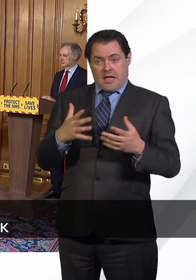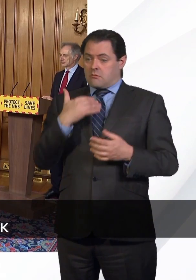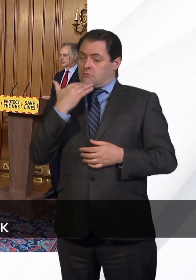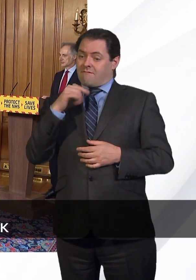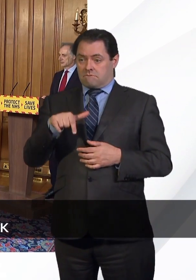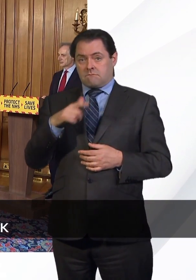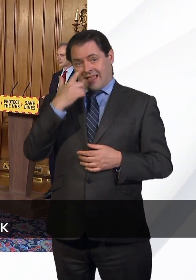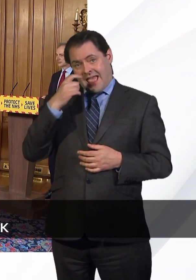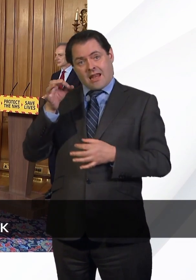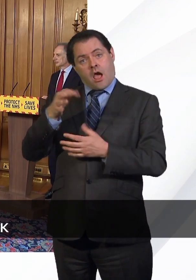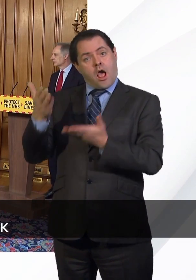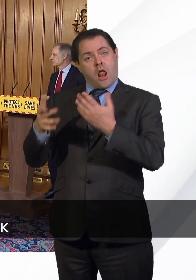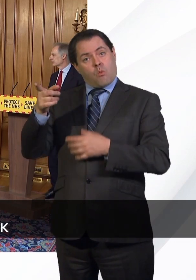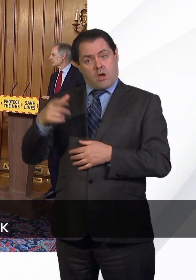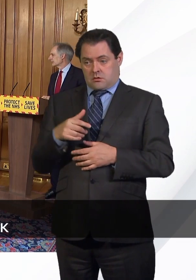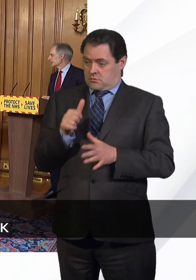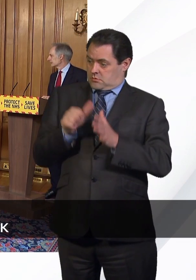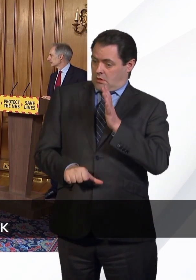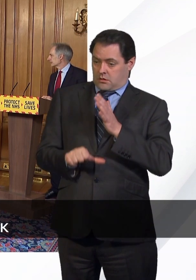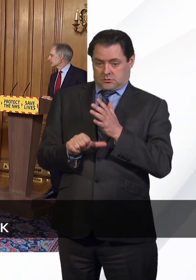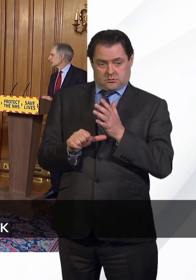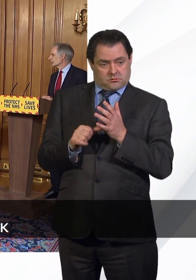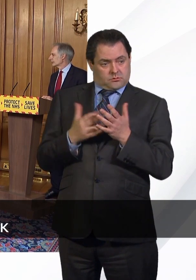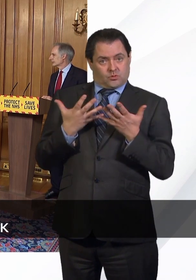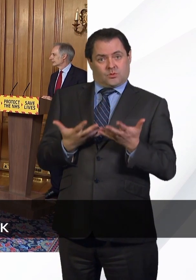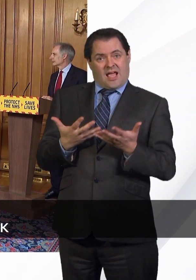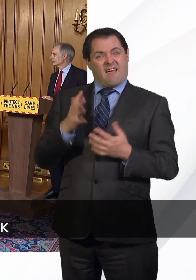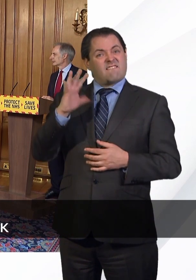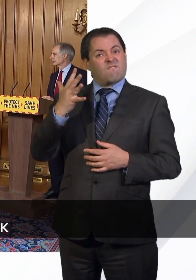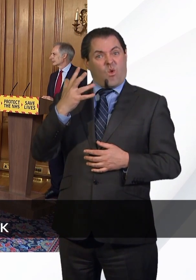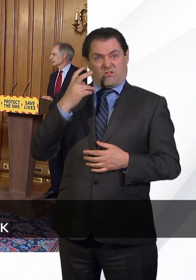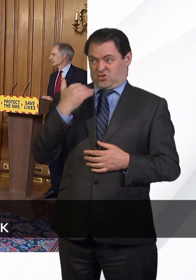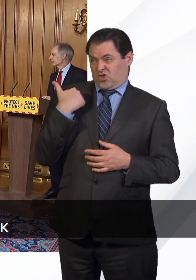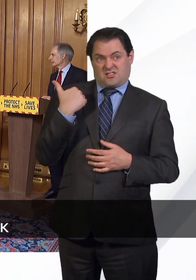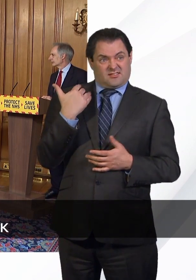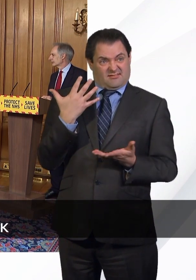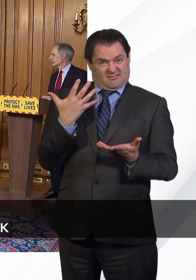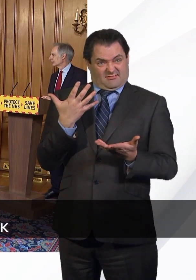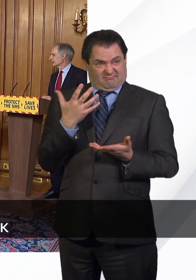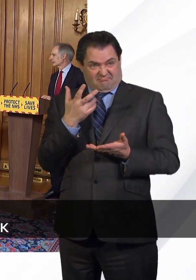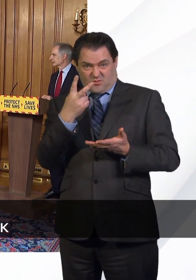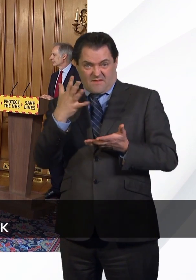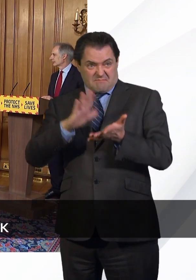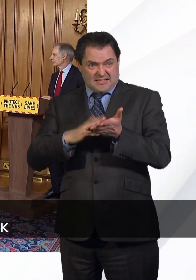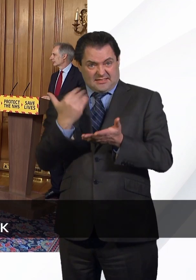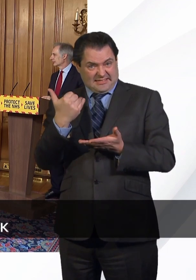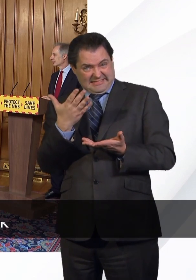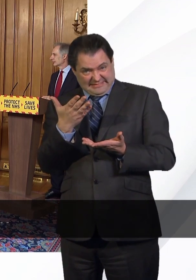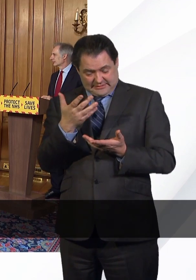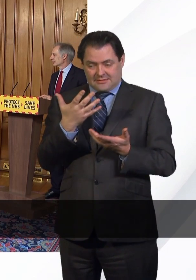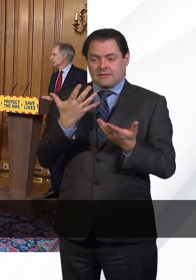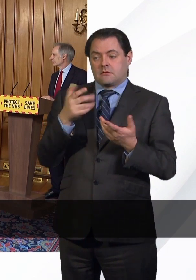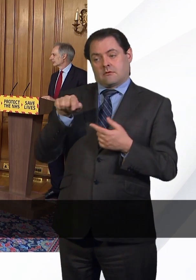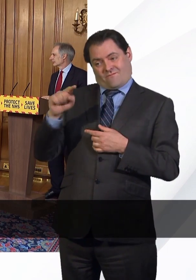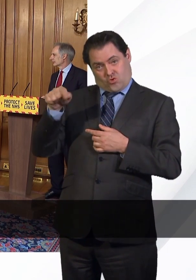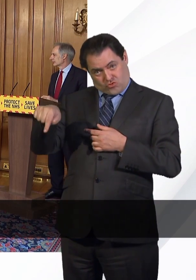came on stream as of 5 o'clock this evening, so that's up and running now. And then to roll out across the country.